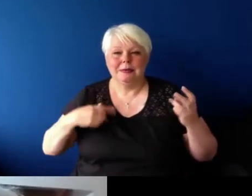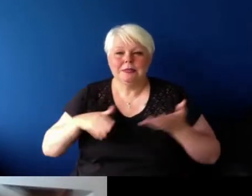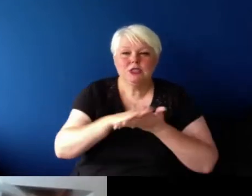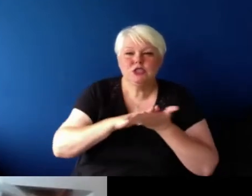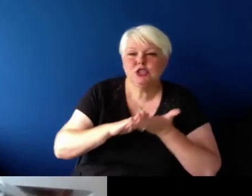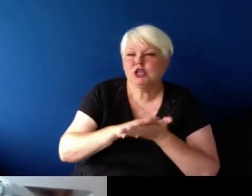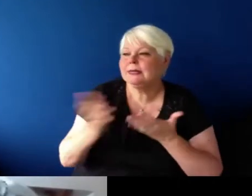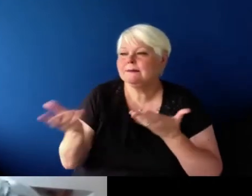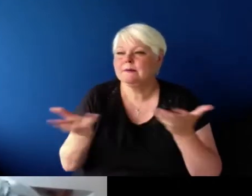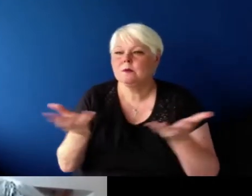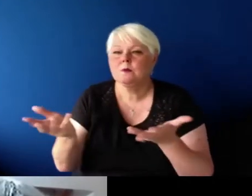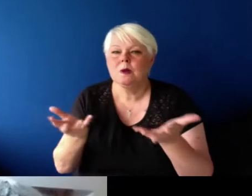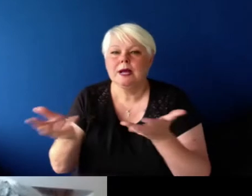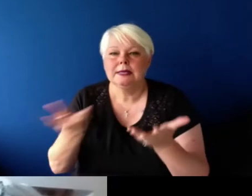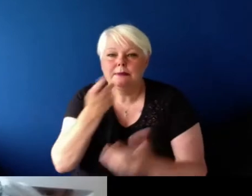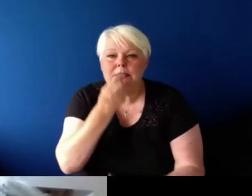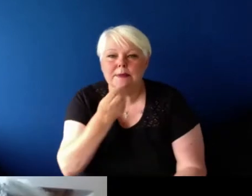might be possible.